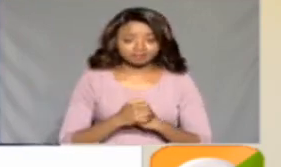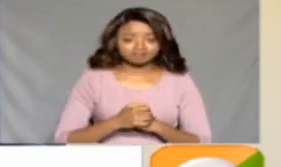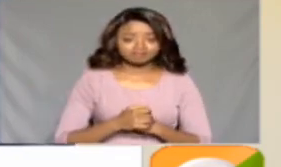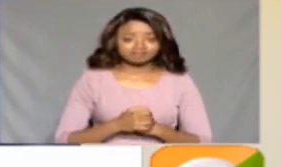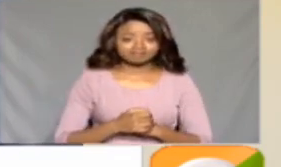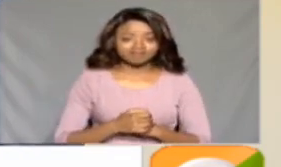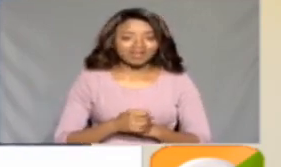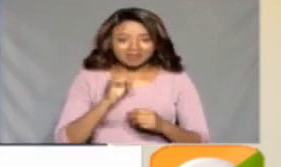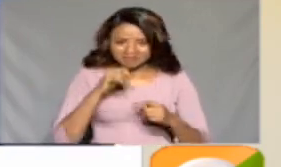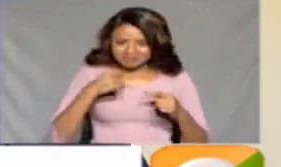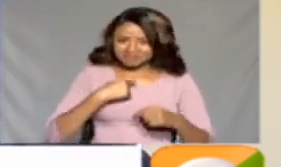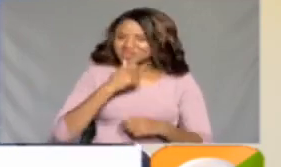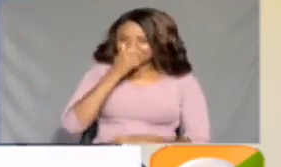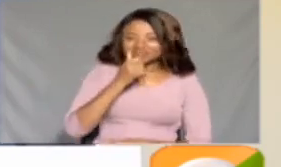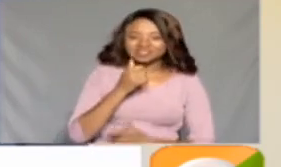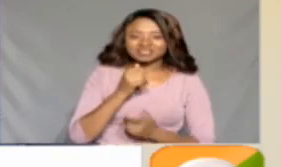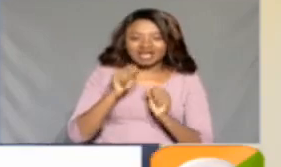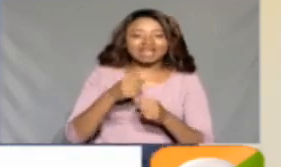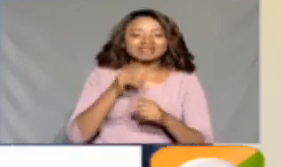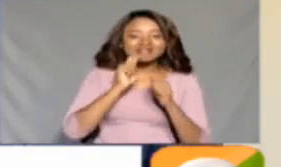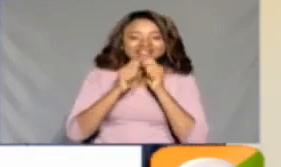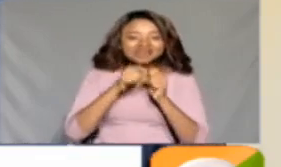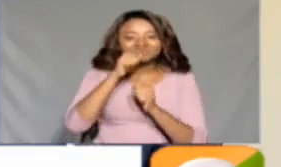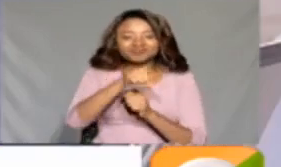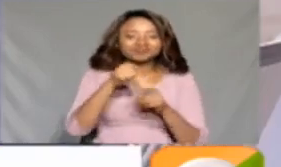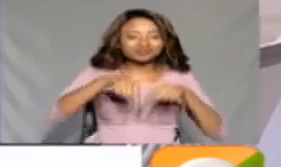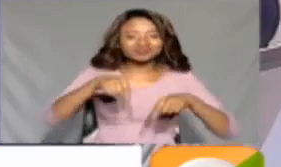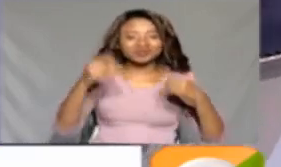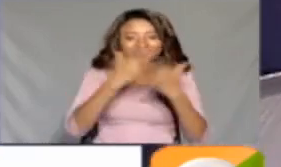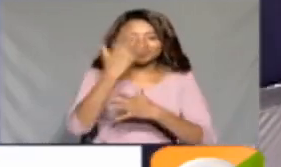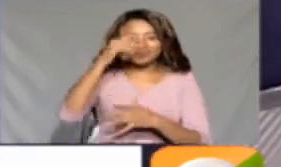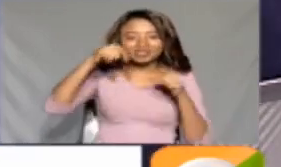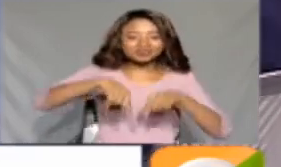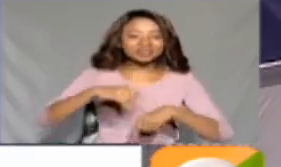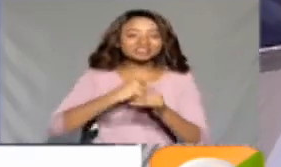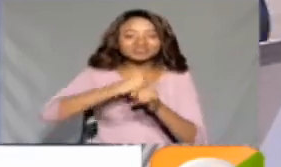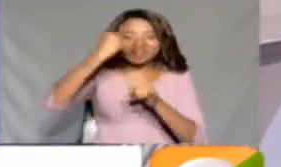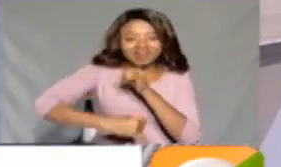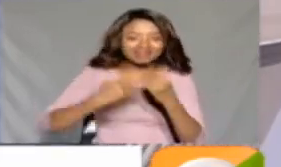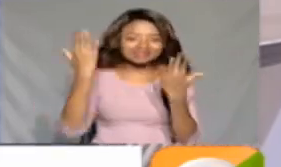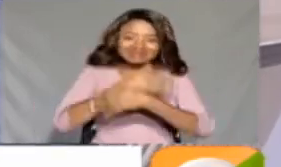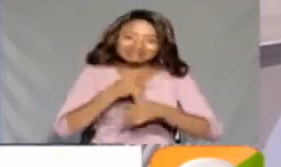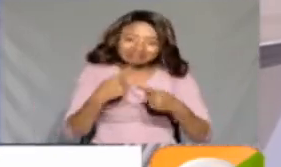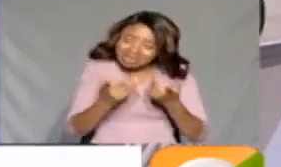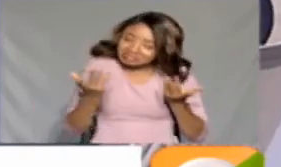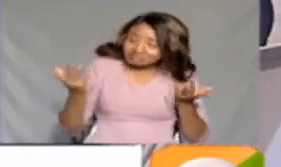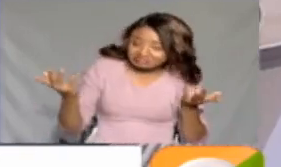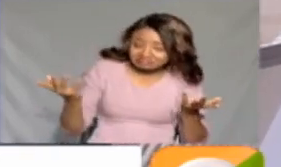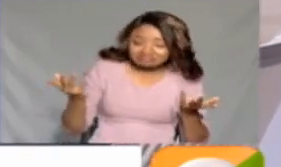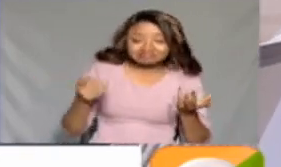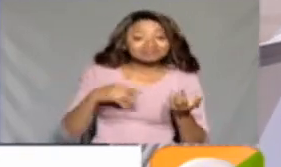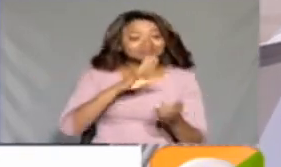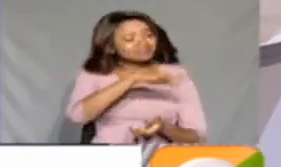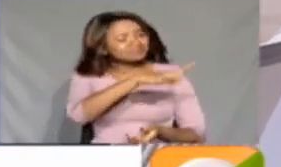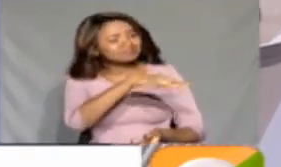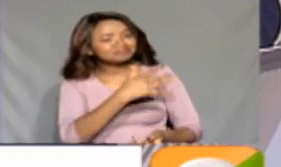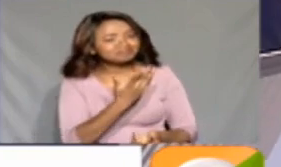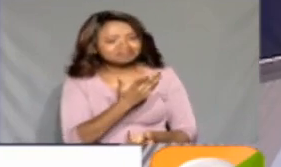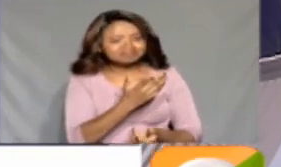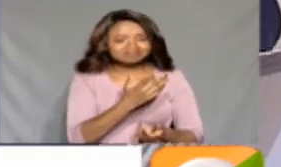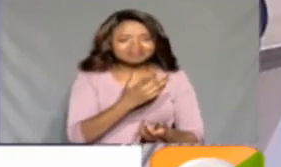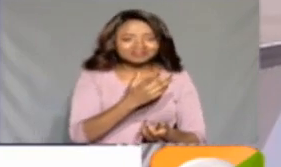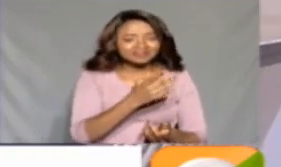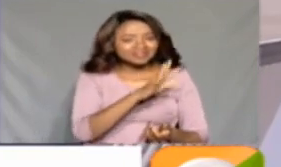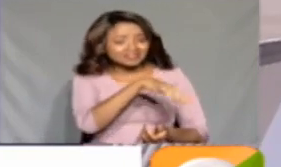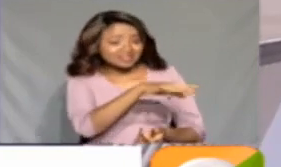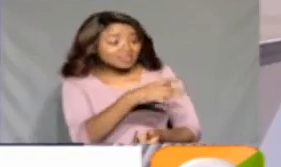interview you tonight, because this is your last night, so I'm told. No, it's not my last night. Okay, but you know, till the end of